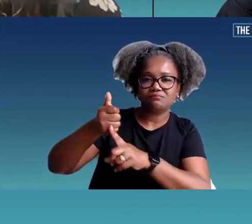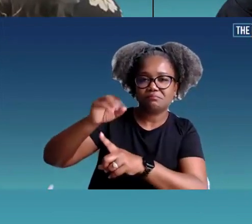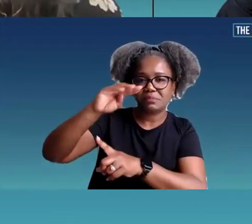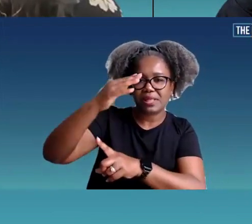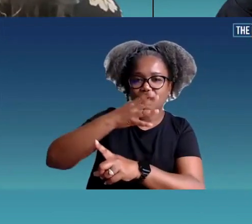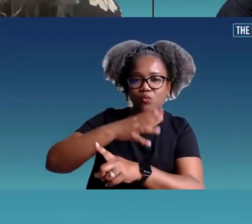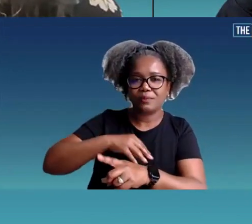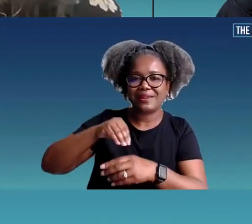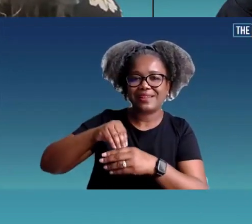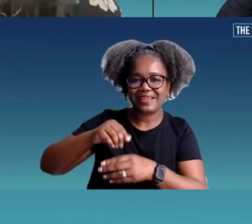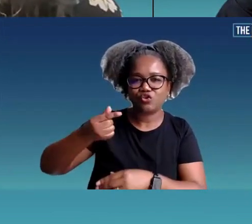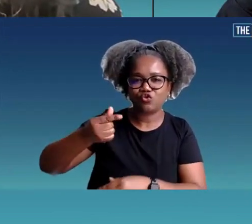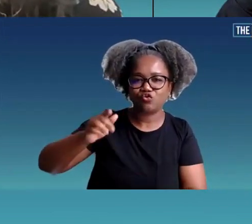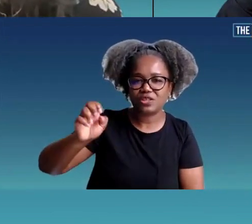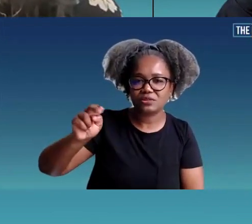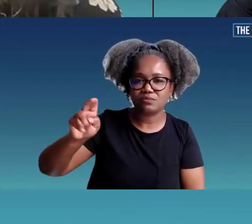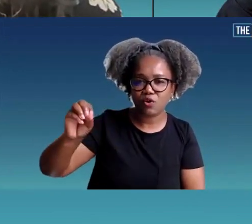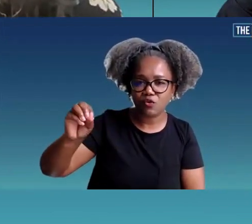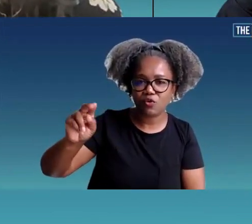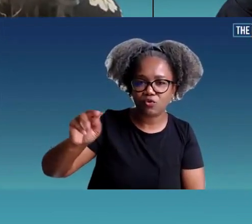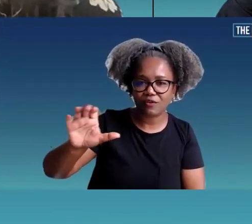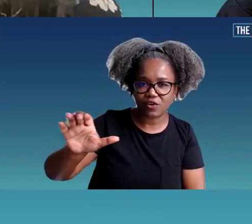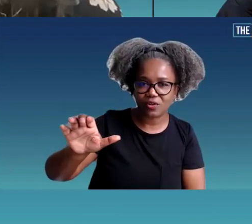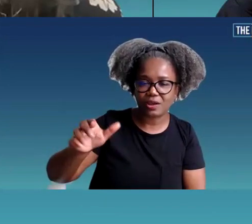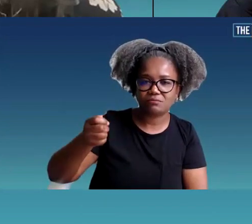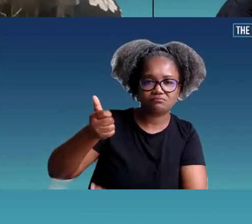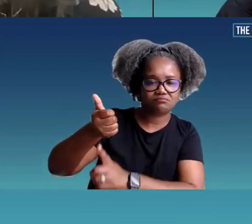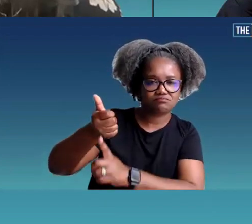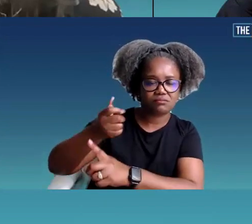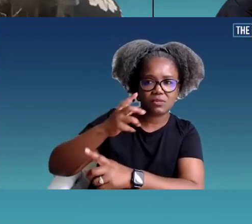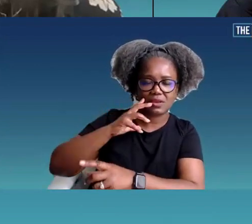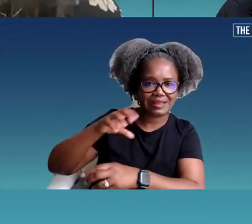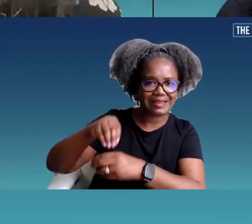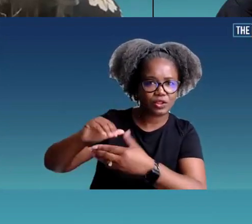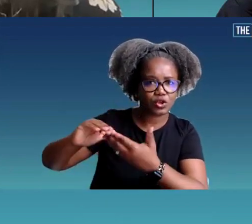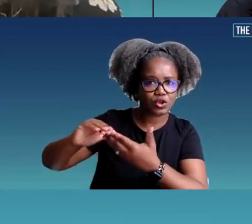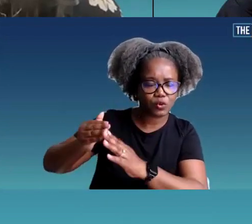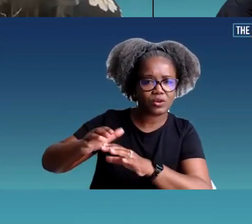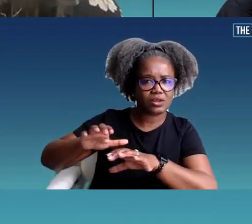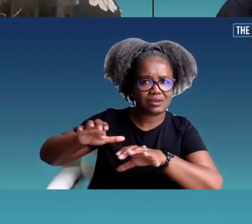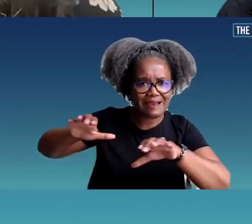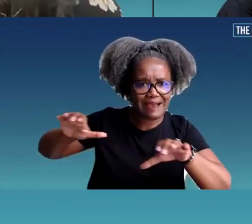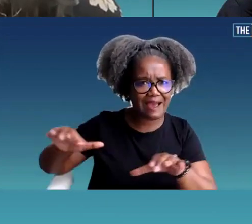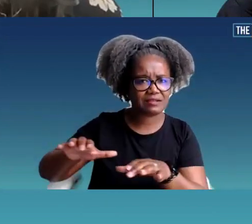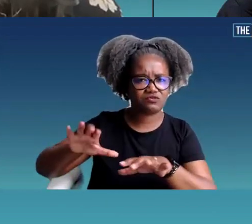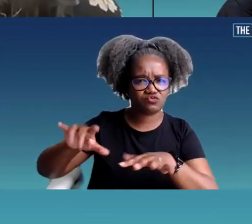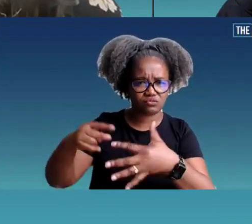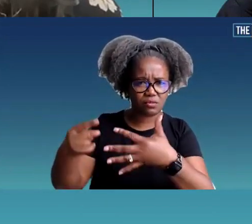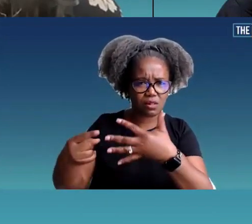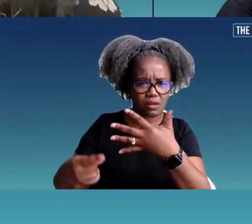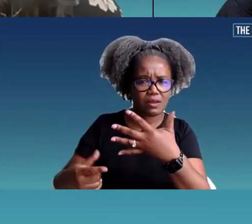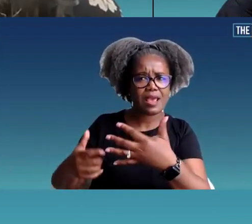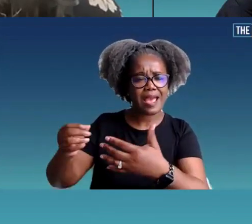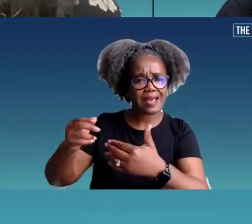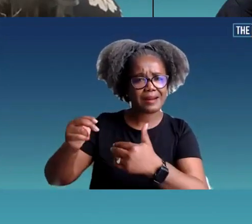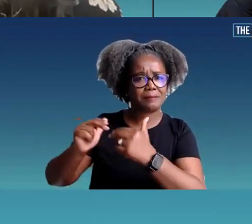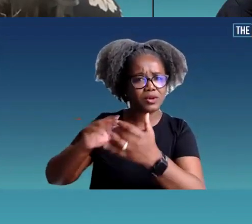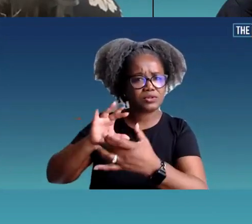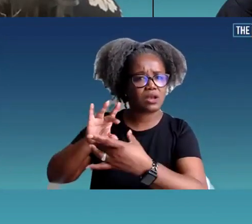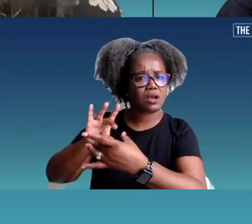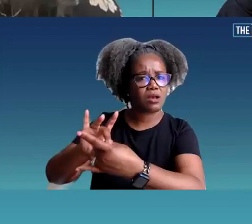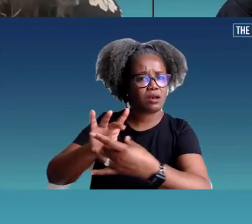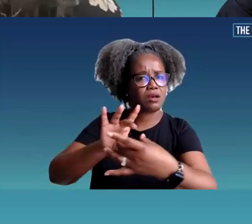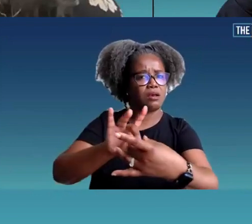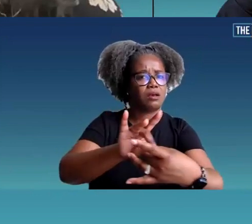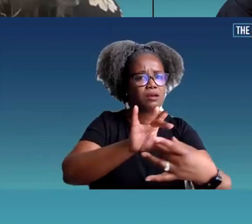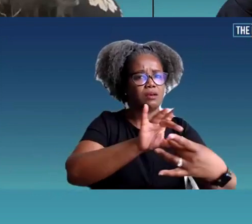in the neighborhood association. She was active and making partners across Greensboro. And so when she